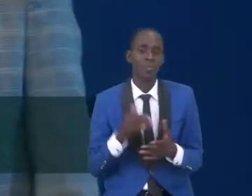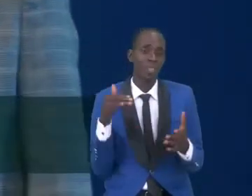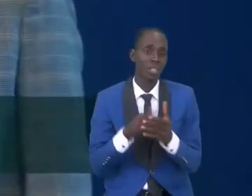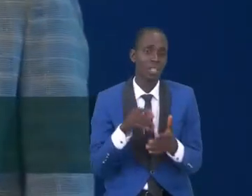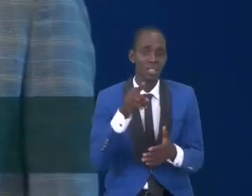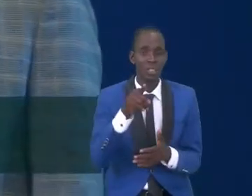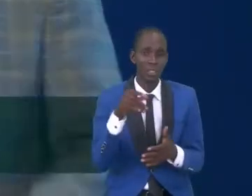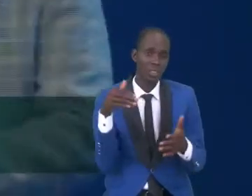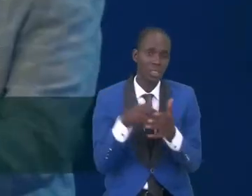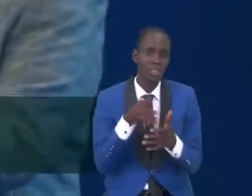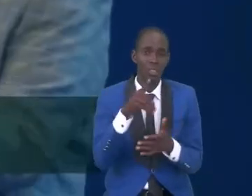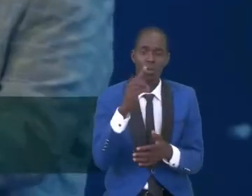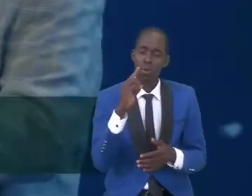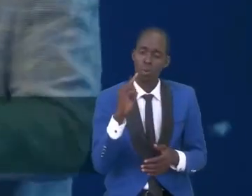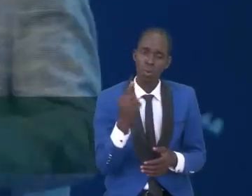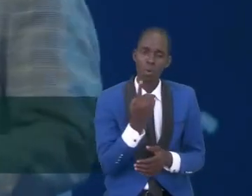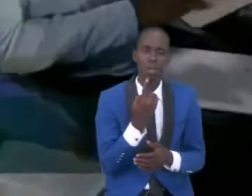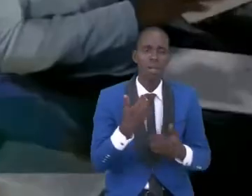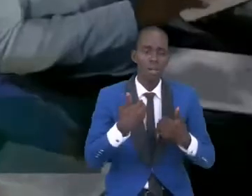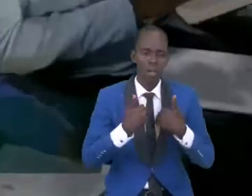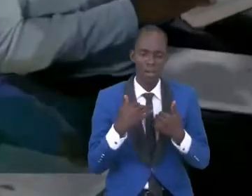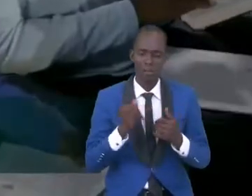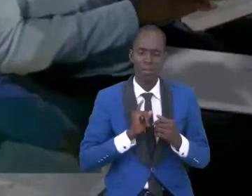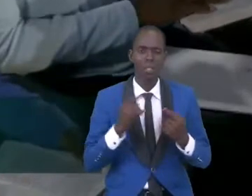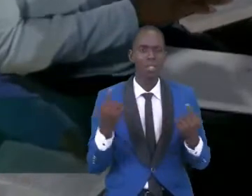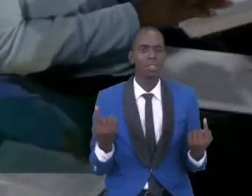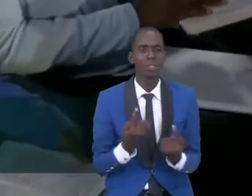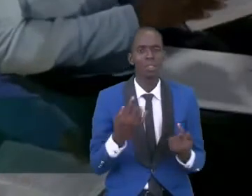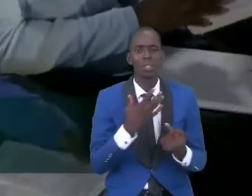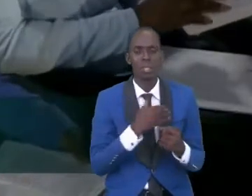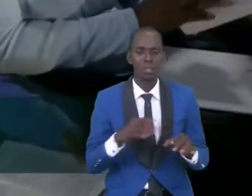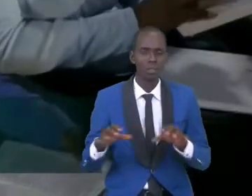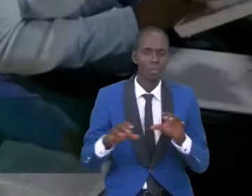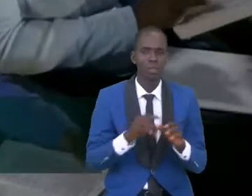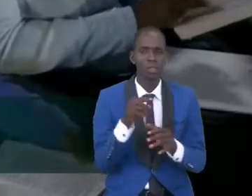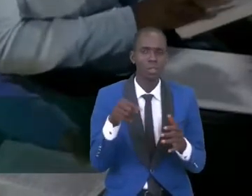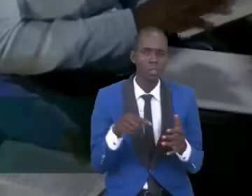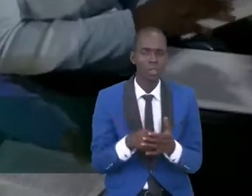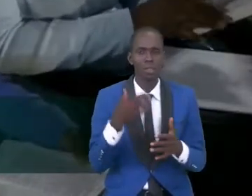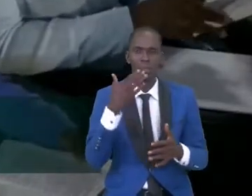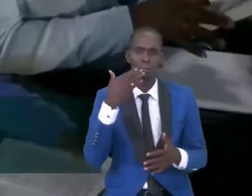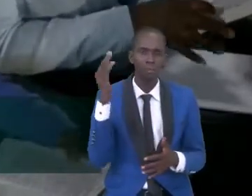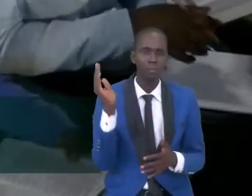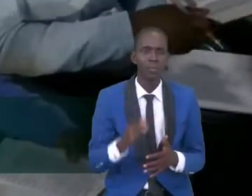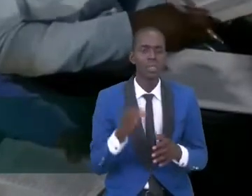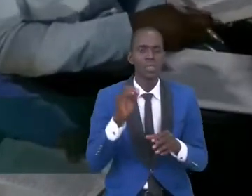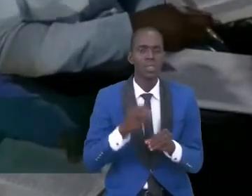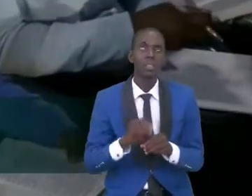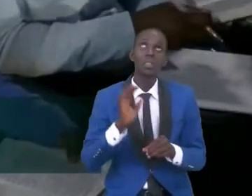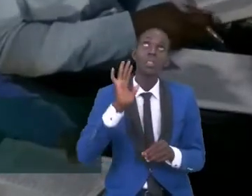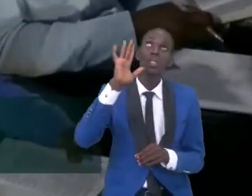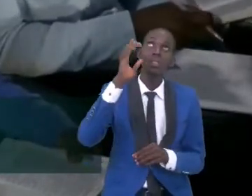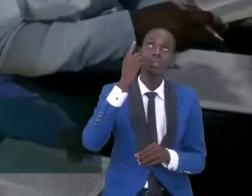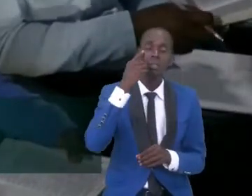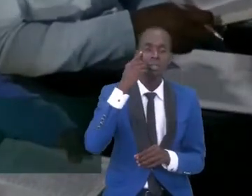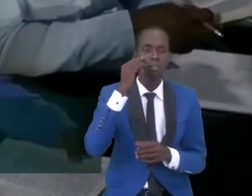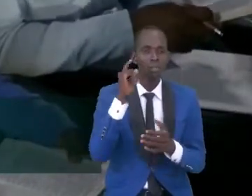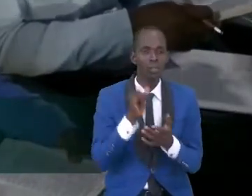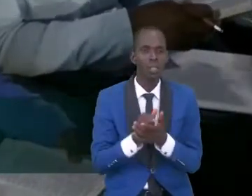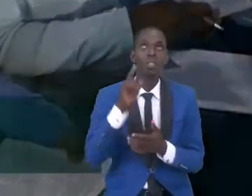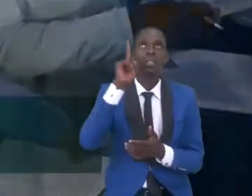thee only, have I sinned and done this evil in thy sight, that